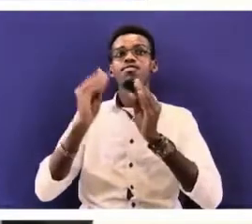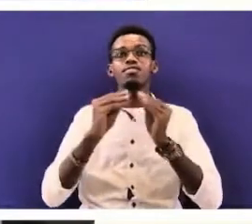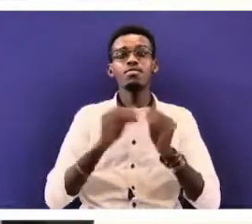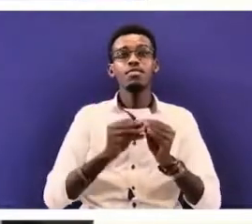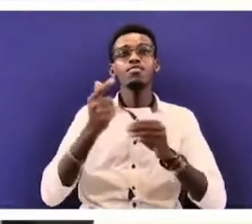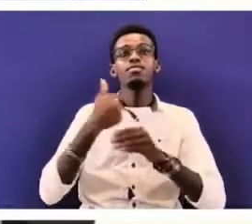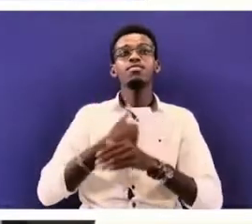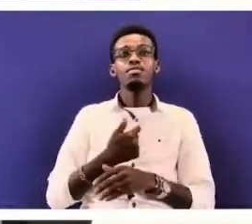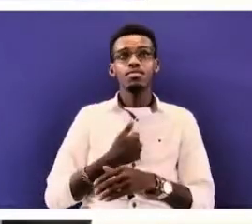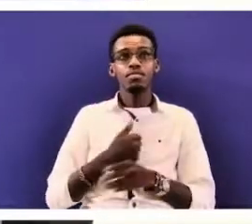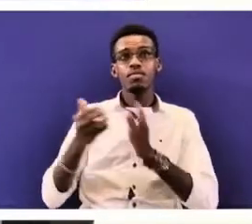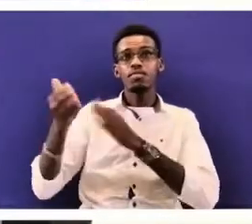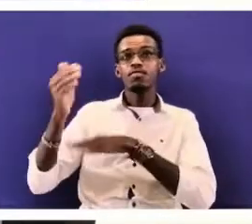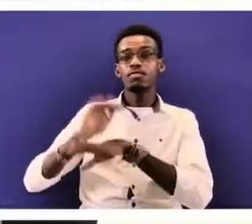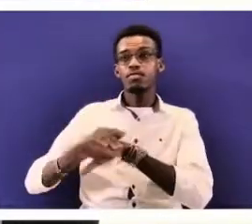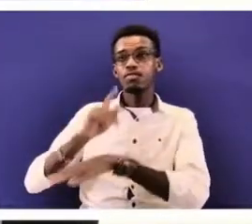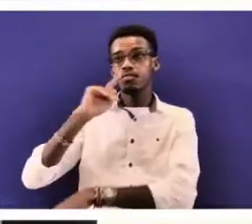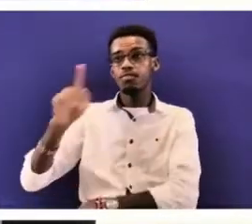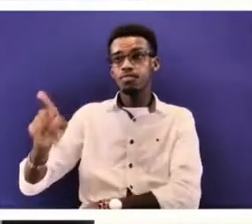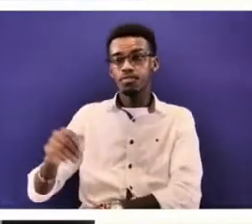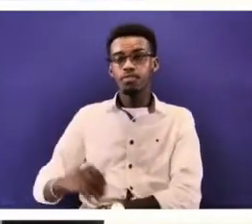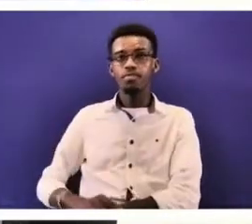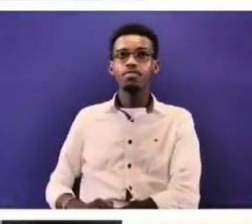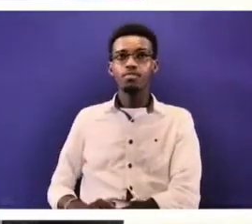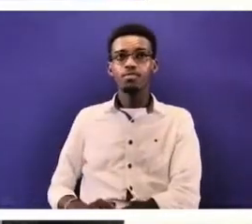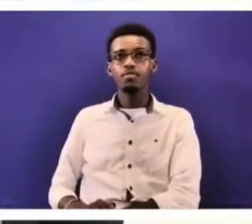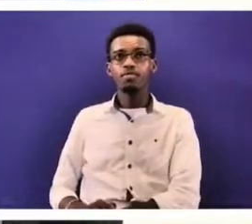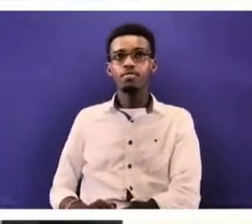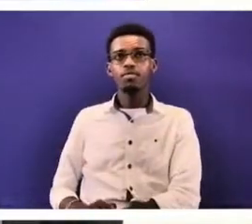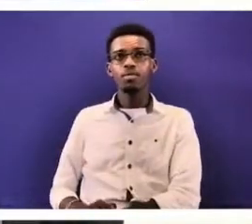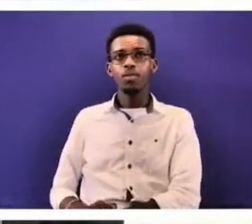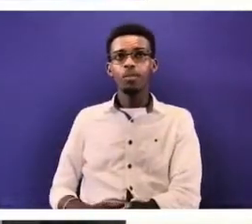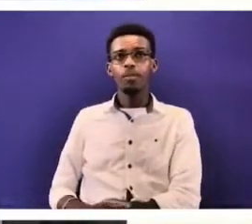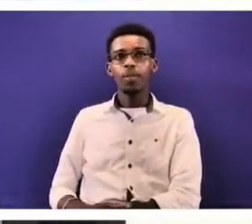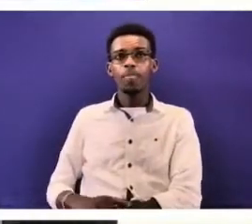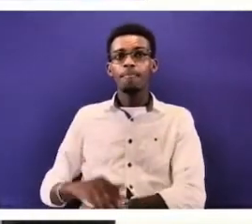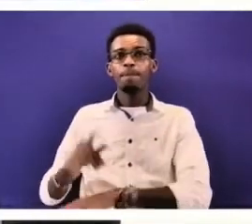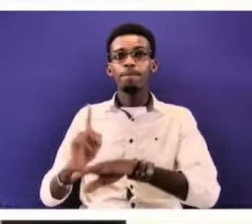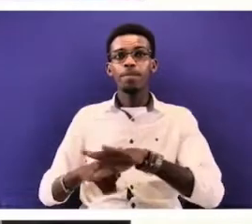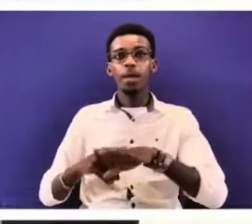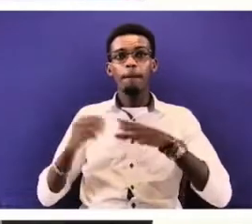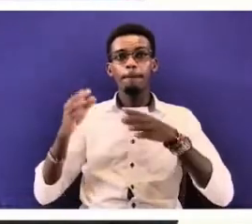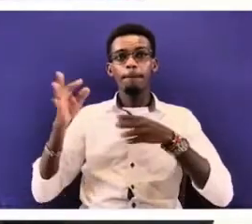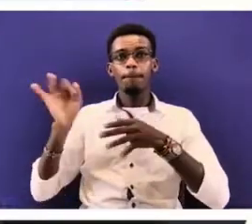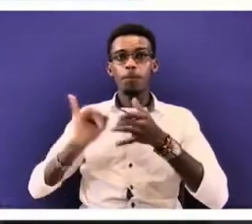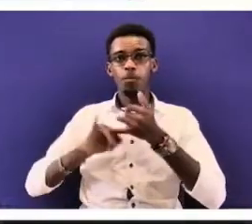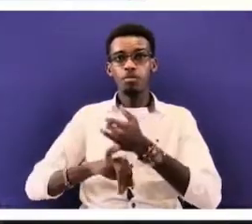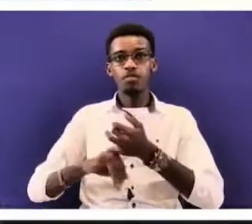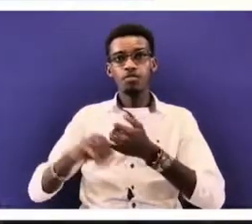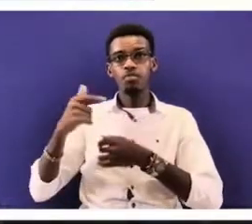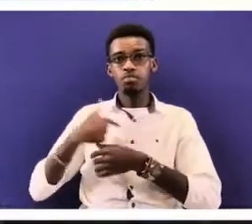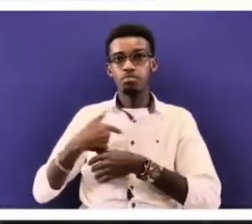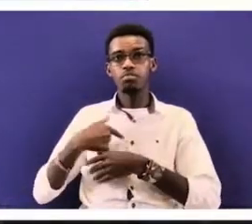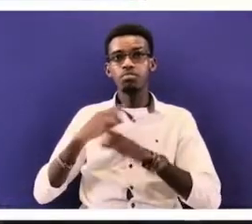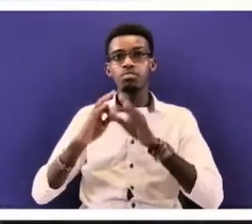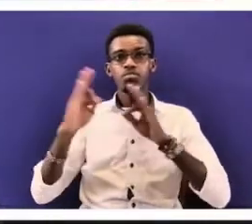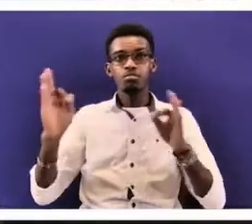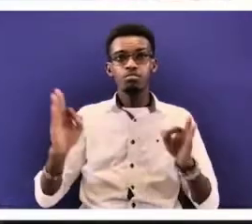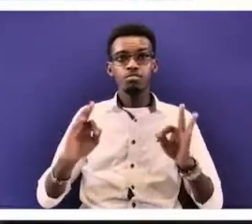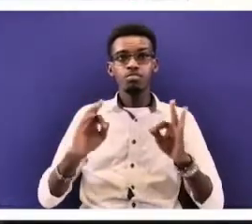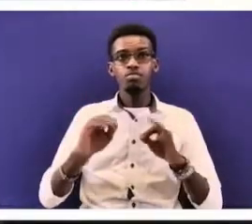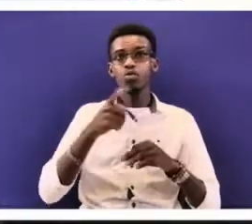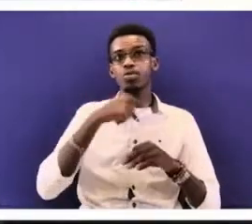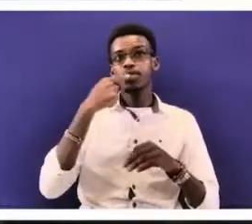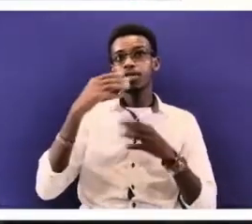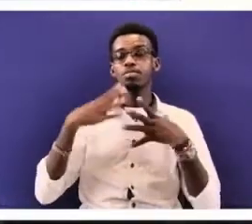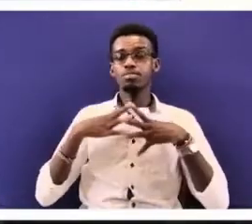I got this. When you have been married for so long, like I have, we tell